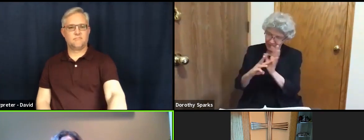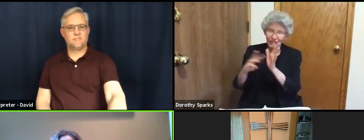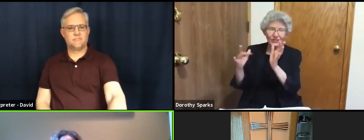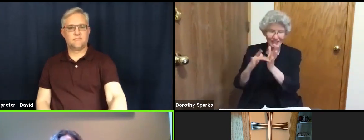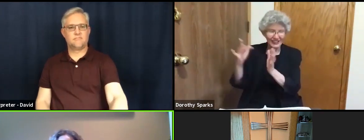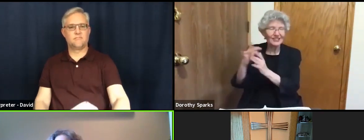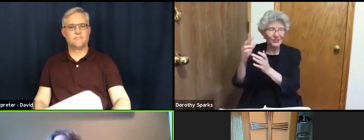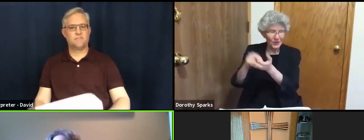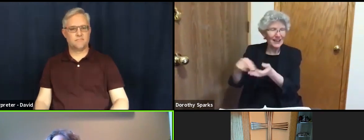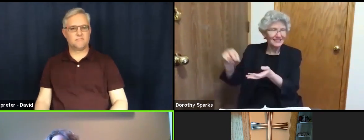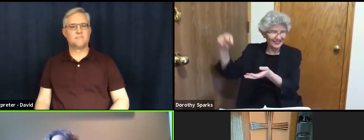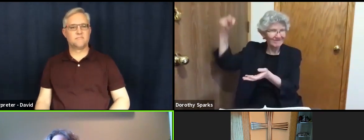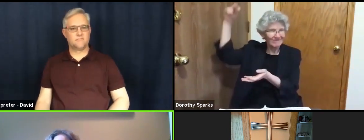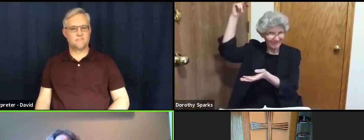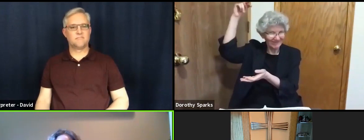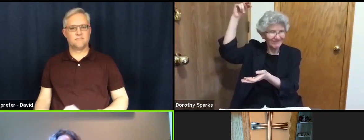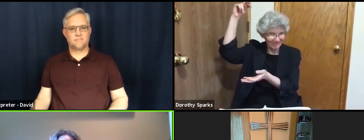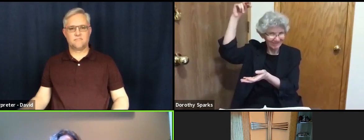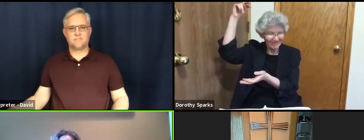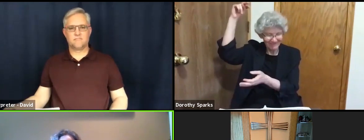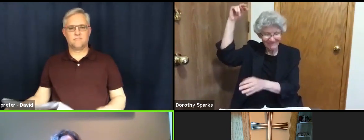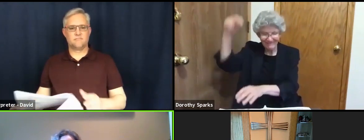resurrection,